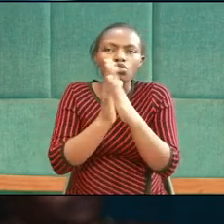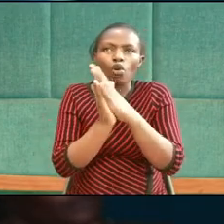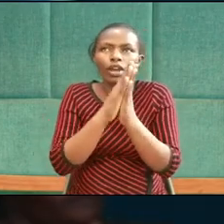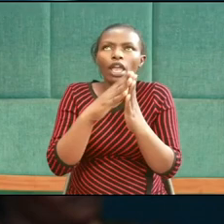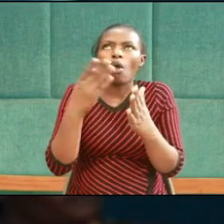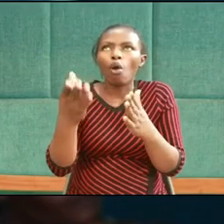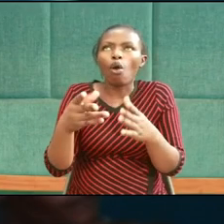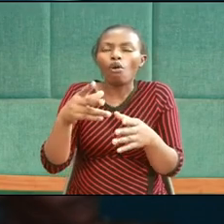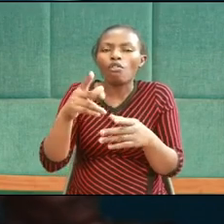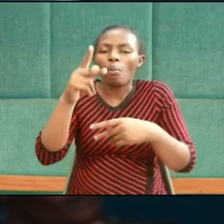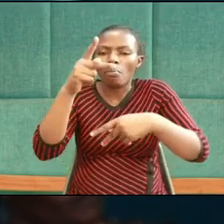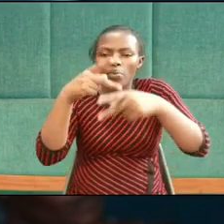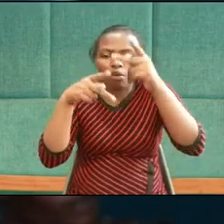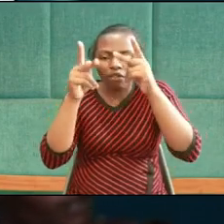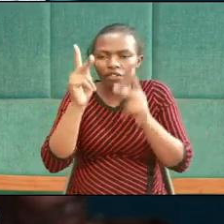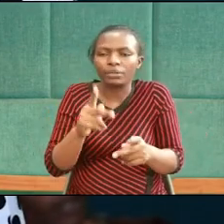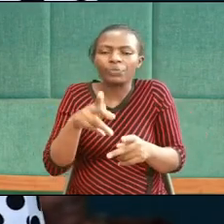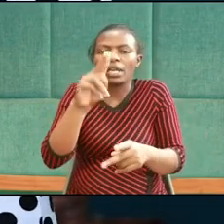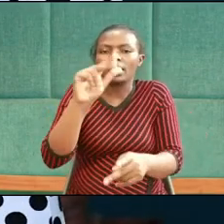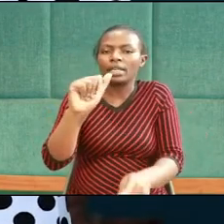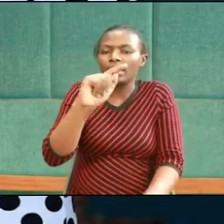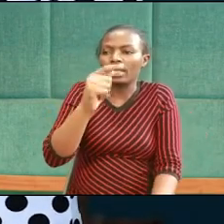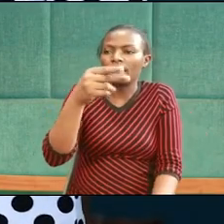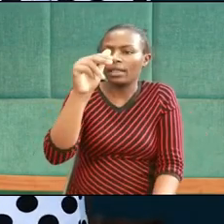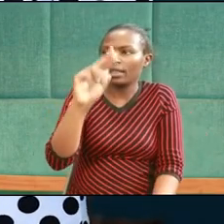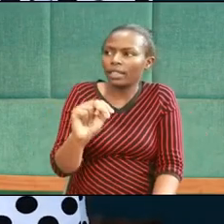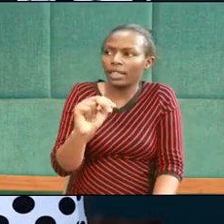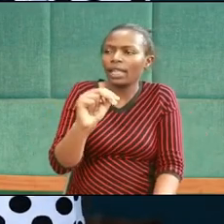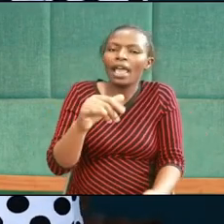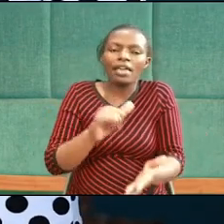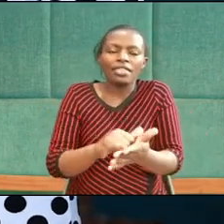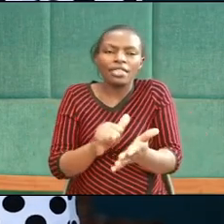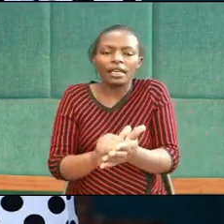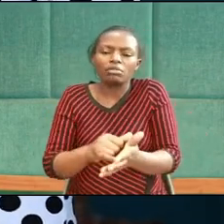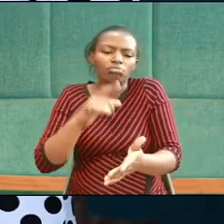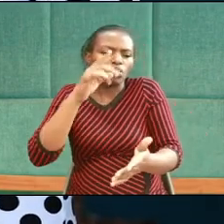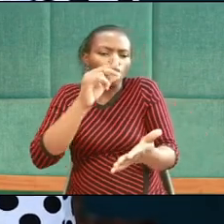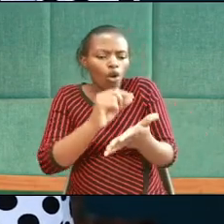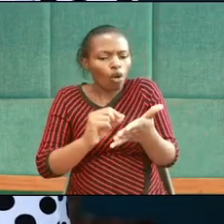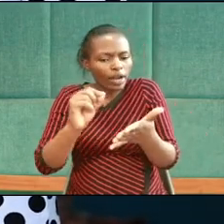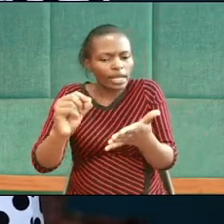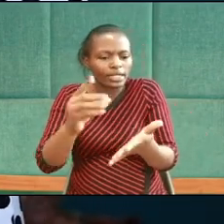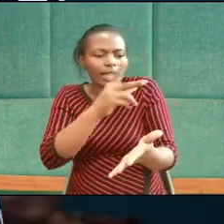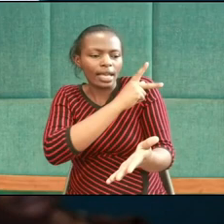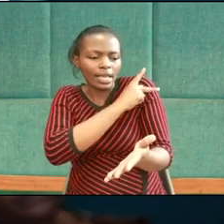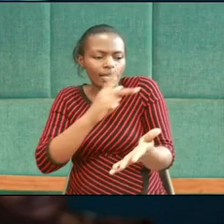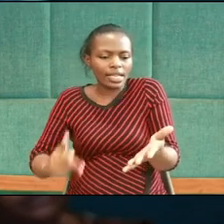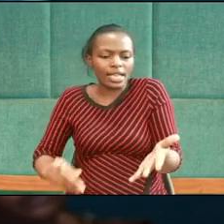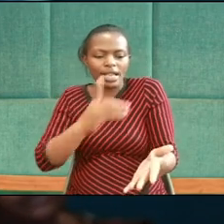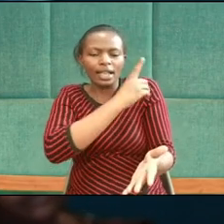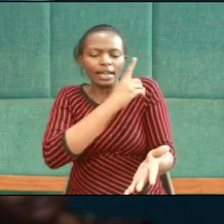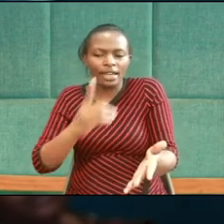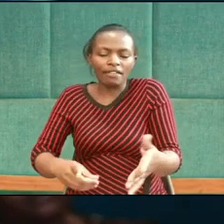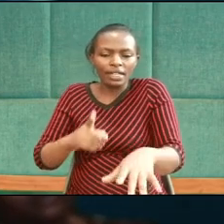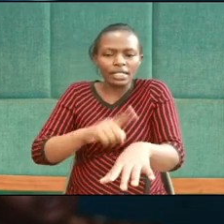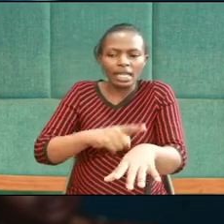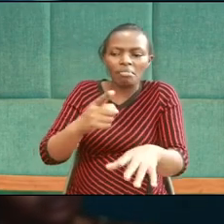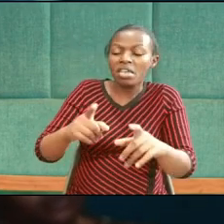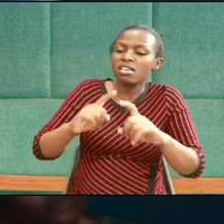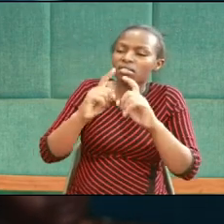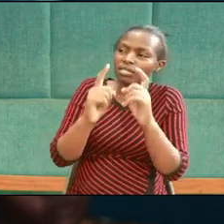Prophet Nathan, how he corrected King David about what he did. We know the story talks of